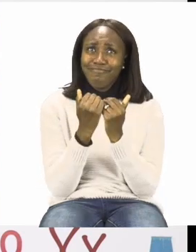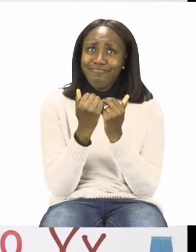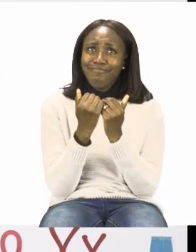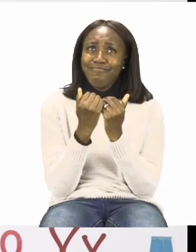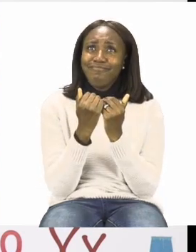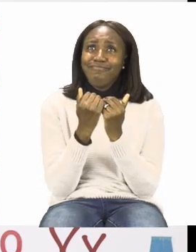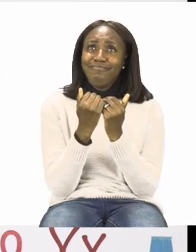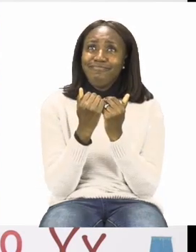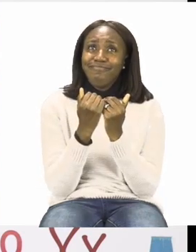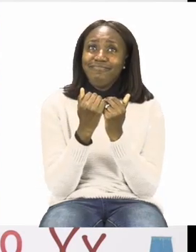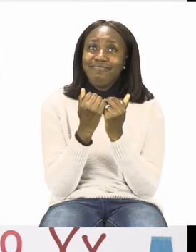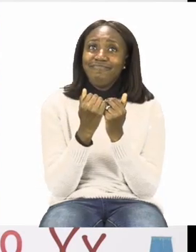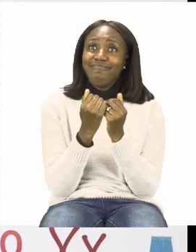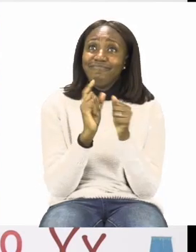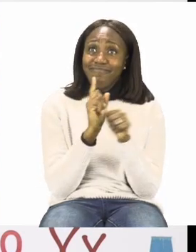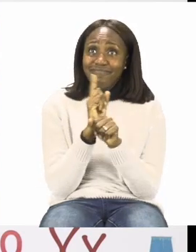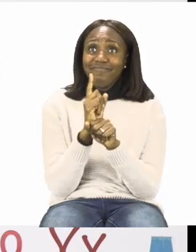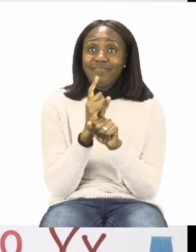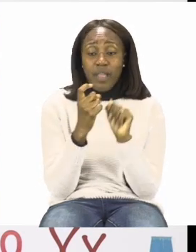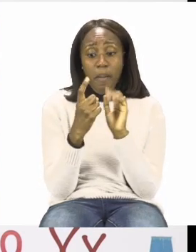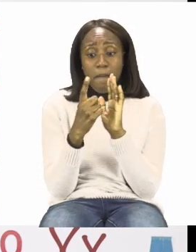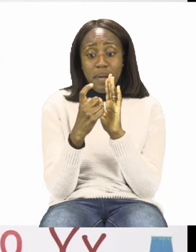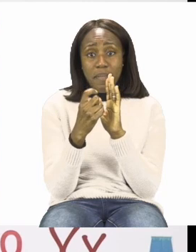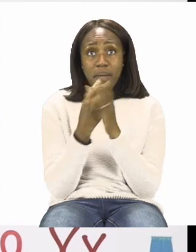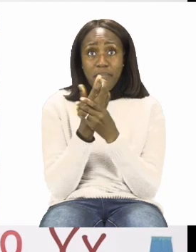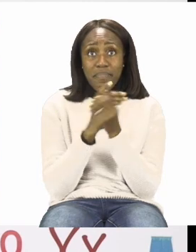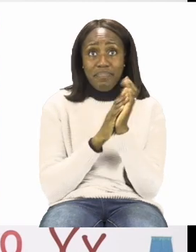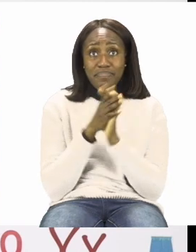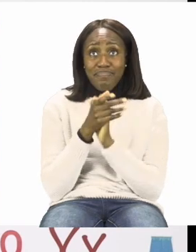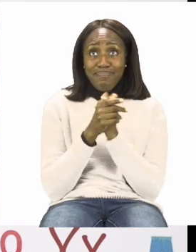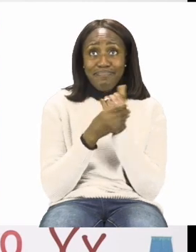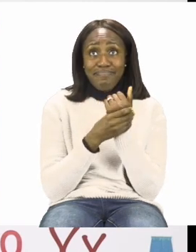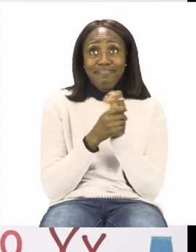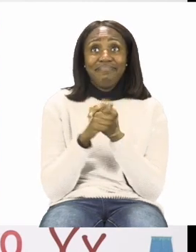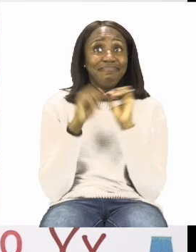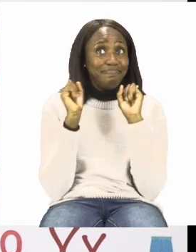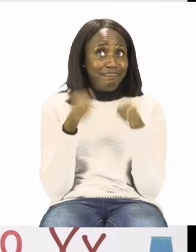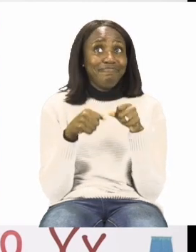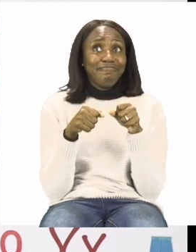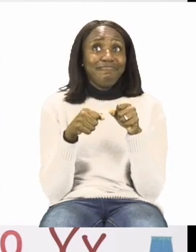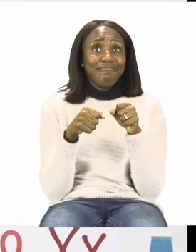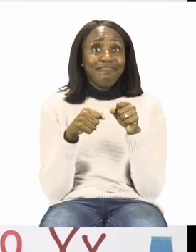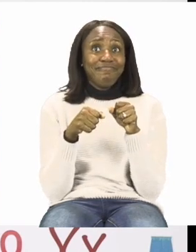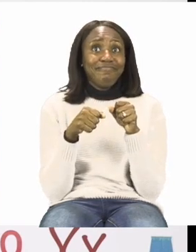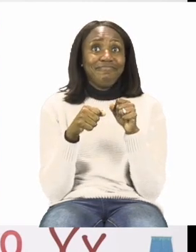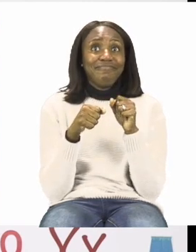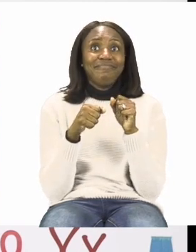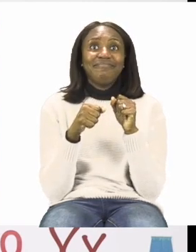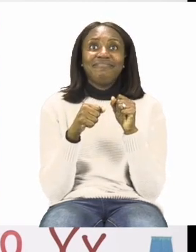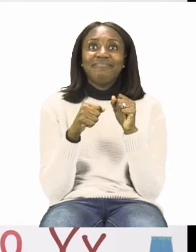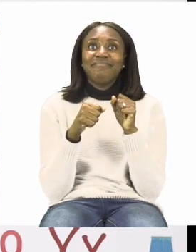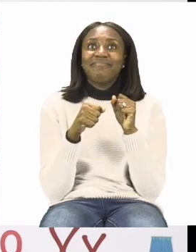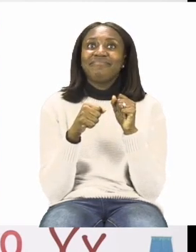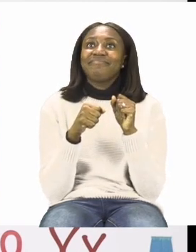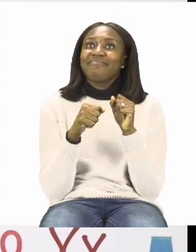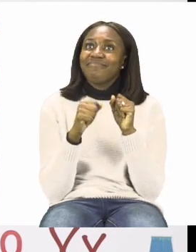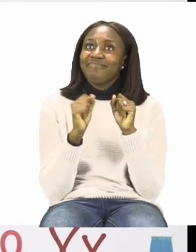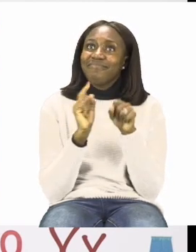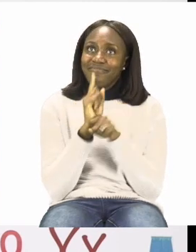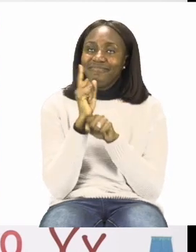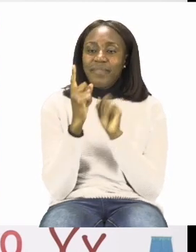to make sure that we clean up nicely. So, we have to make sure to